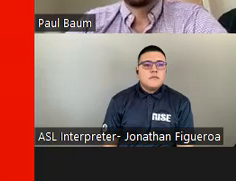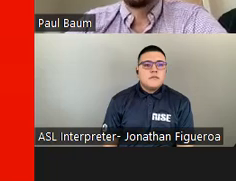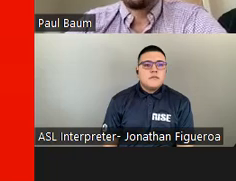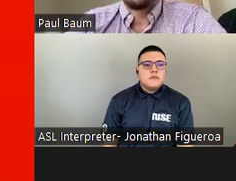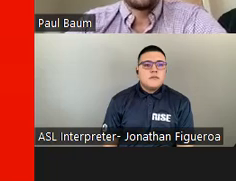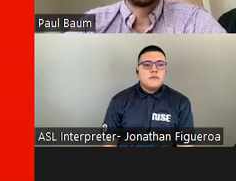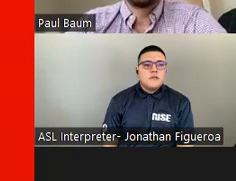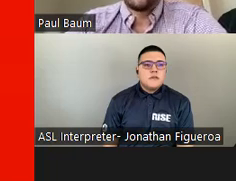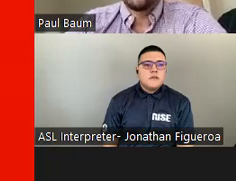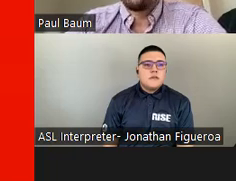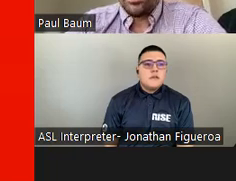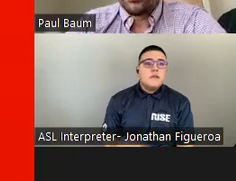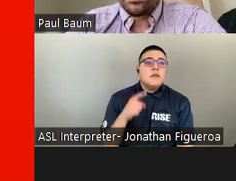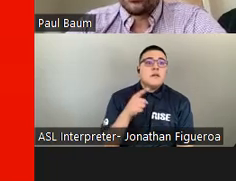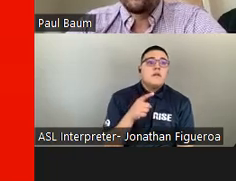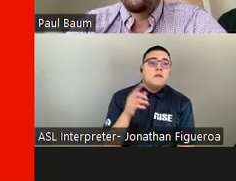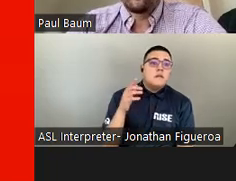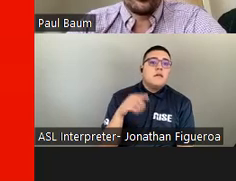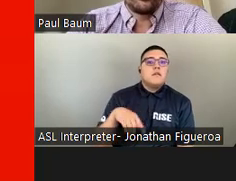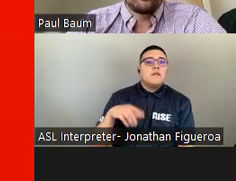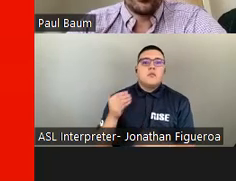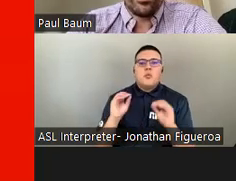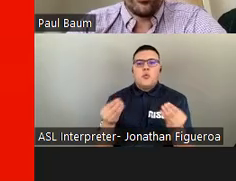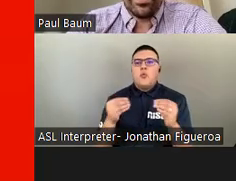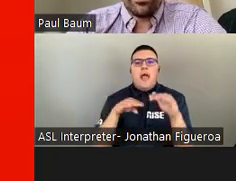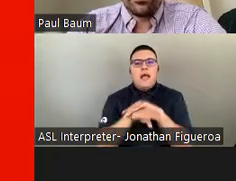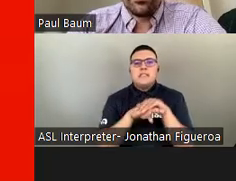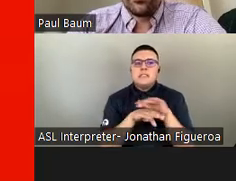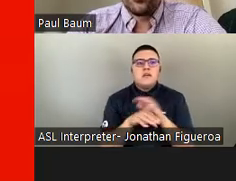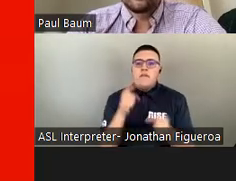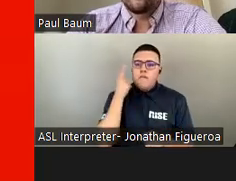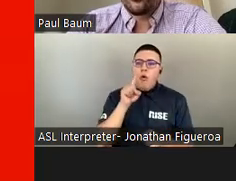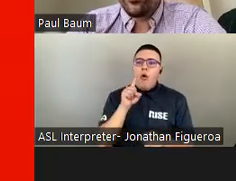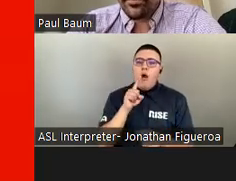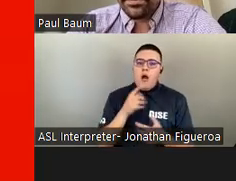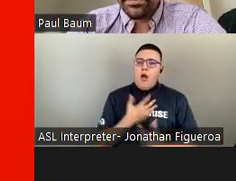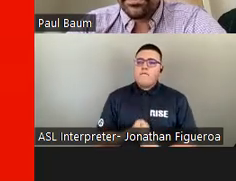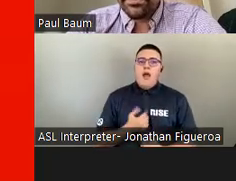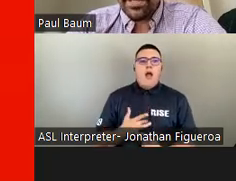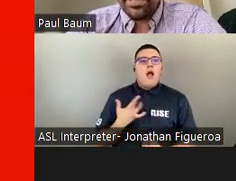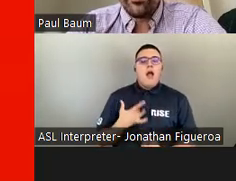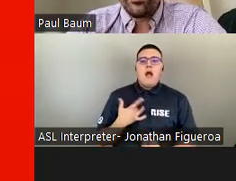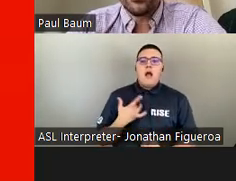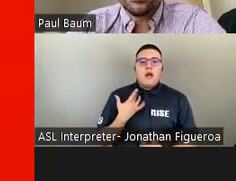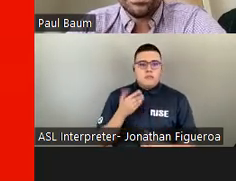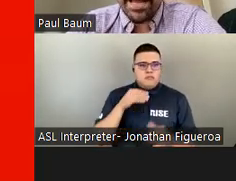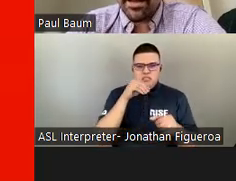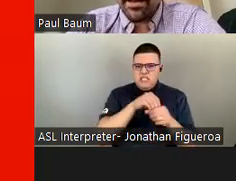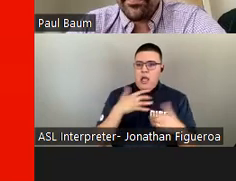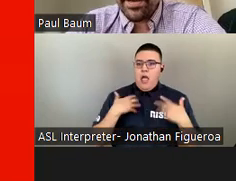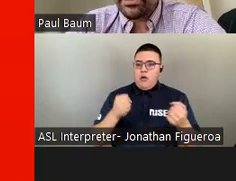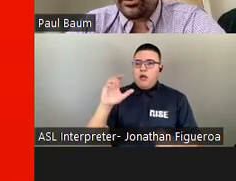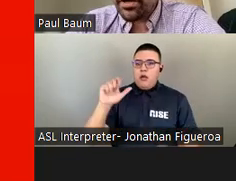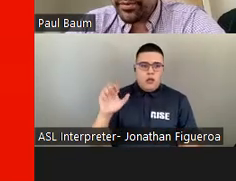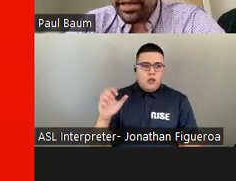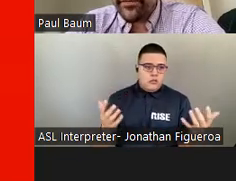Risk factor 5, lack of access to affirming healthcare. This is very important. And I will say